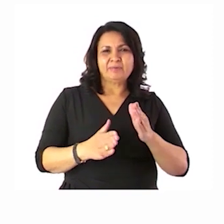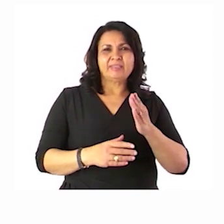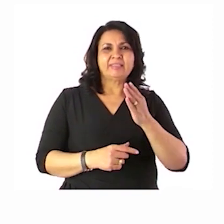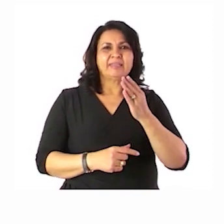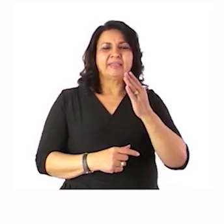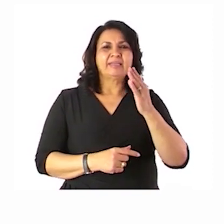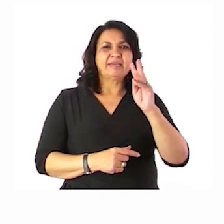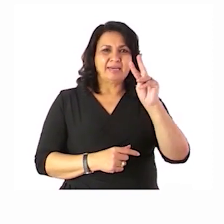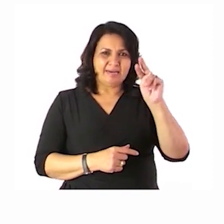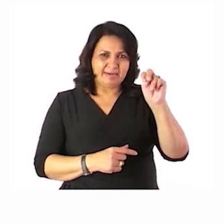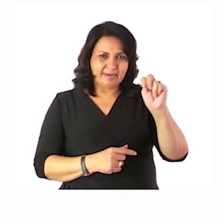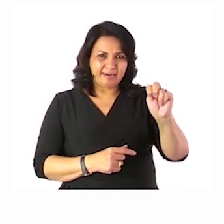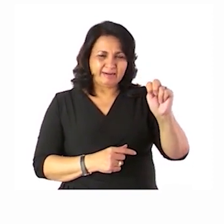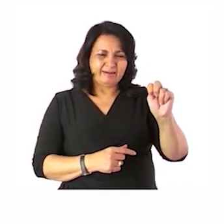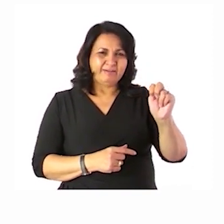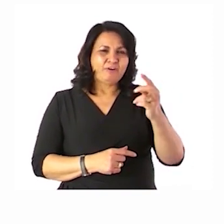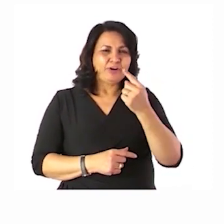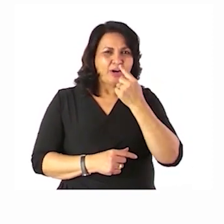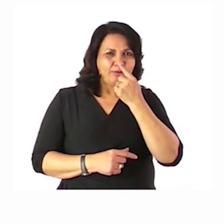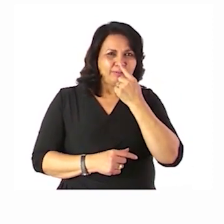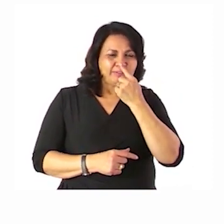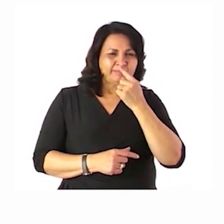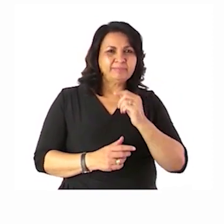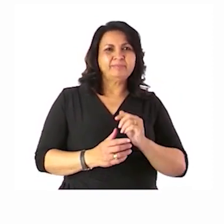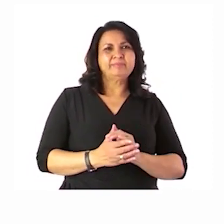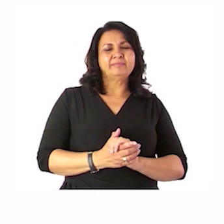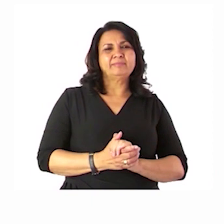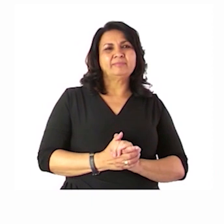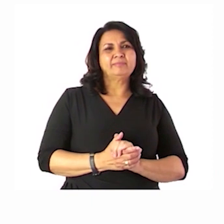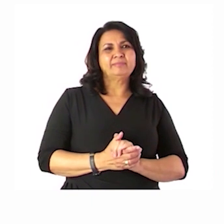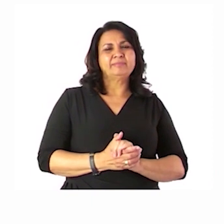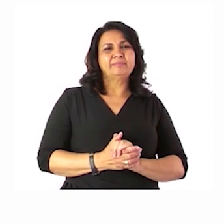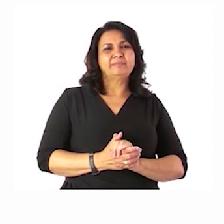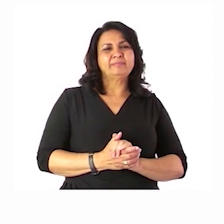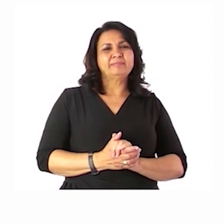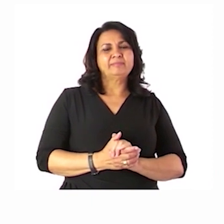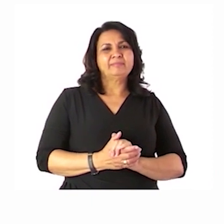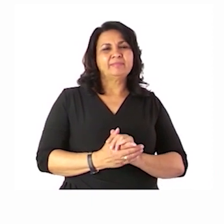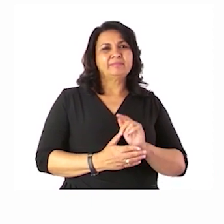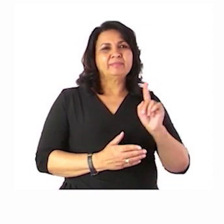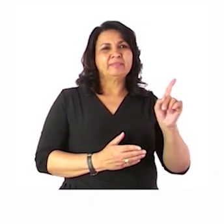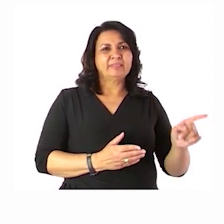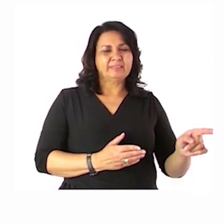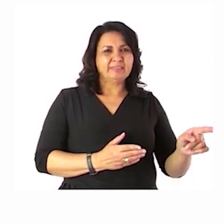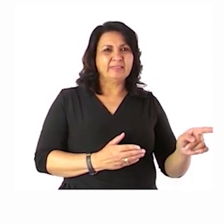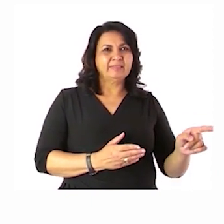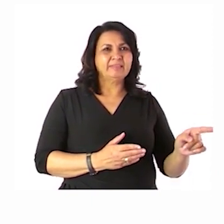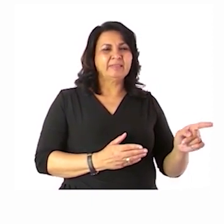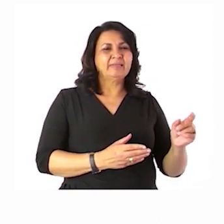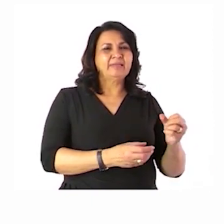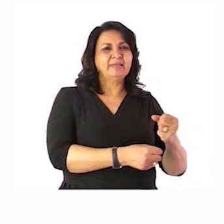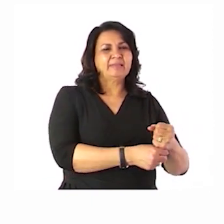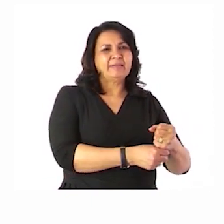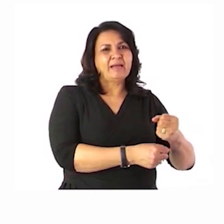nose, it's for nose. And the next one next to the nose is the umbrella.